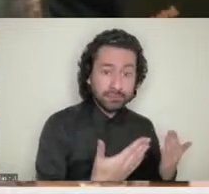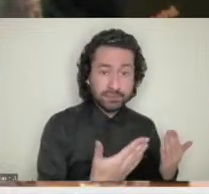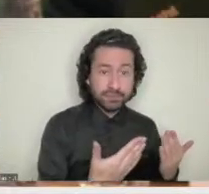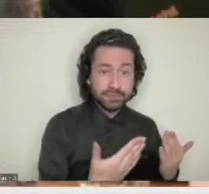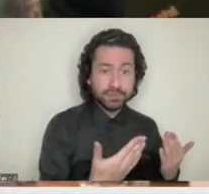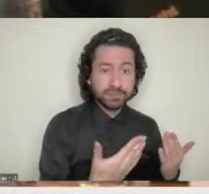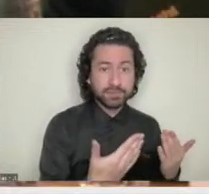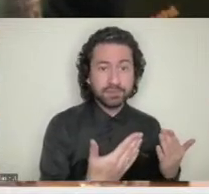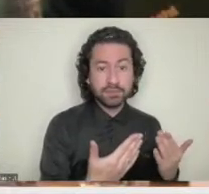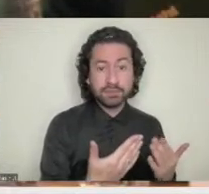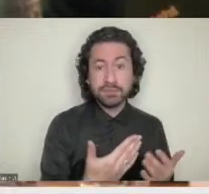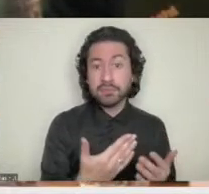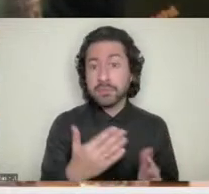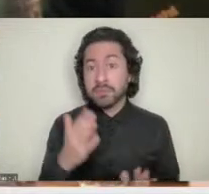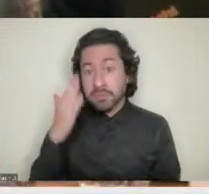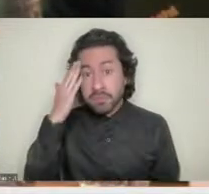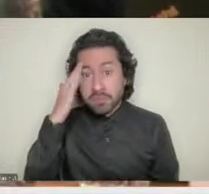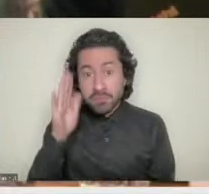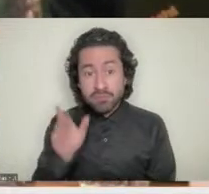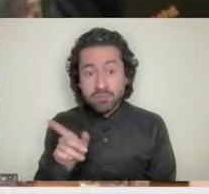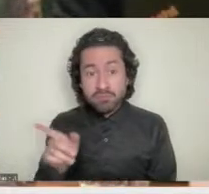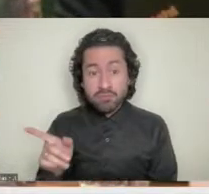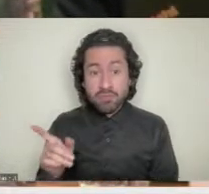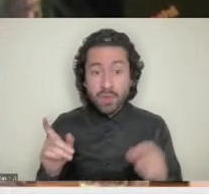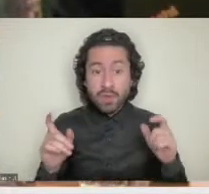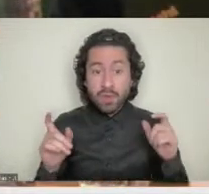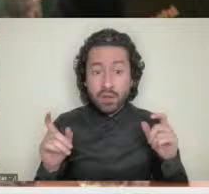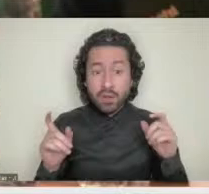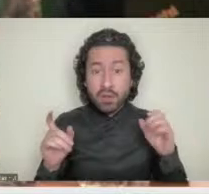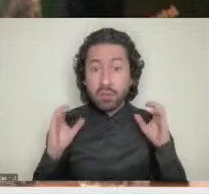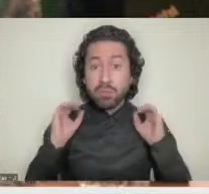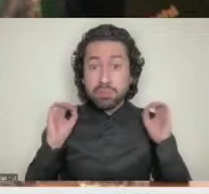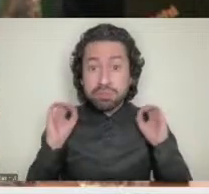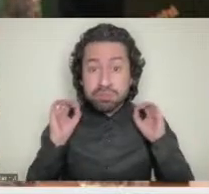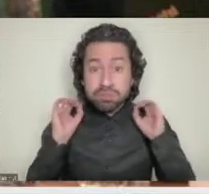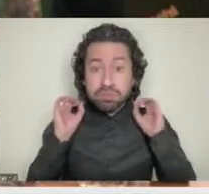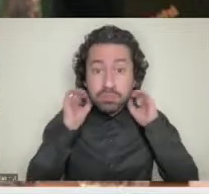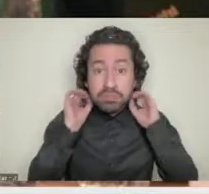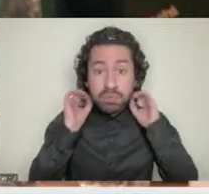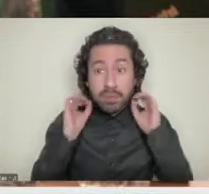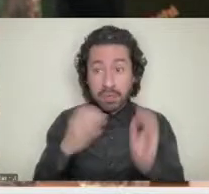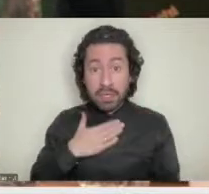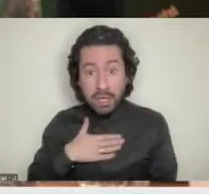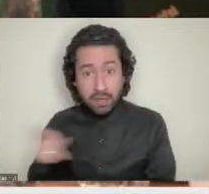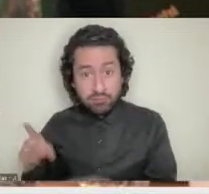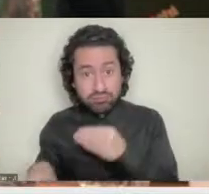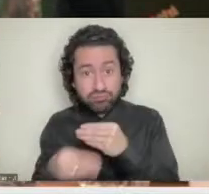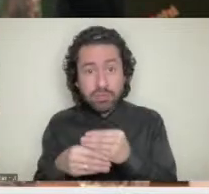Thank you, Maria Luisa. I don't know whether Ariel could comment.